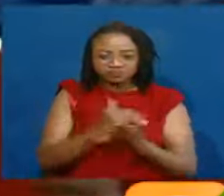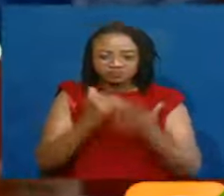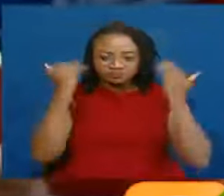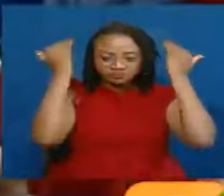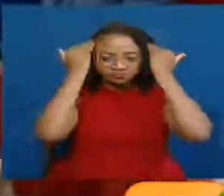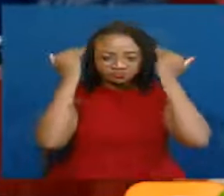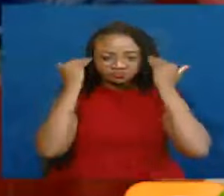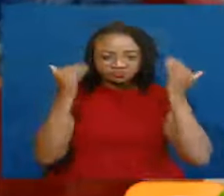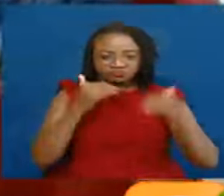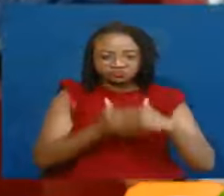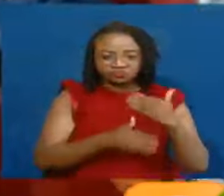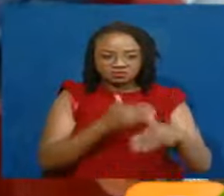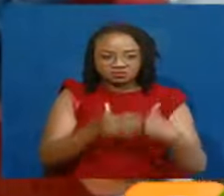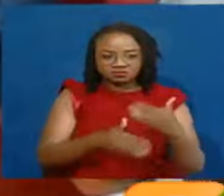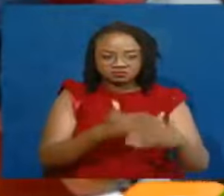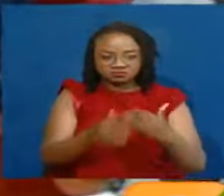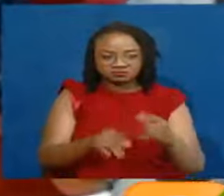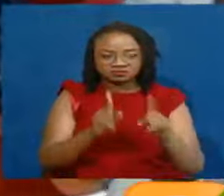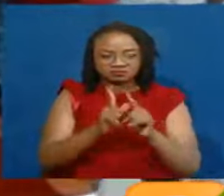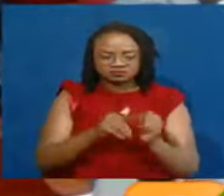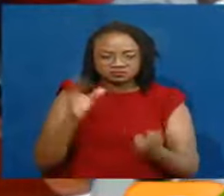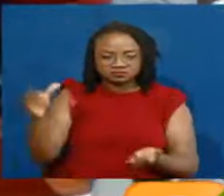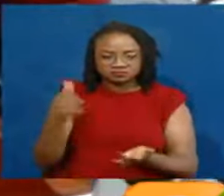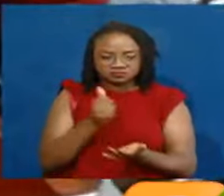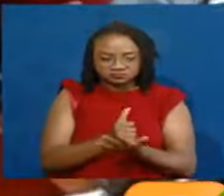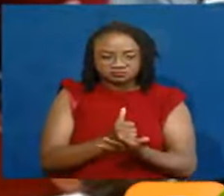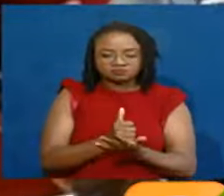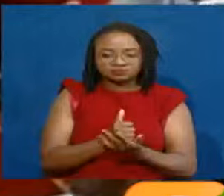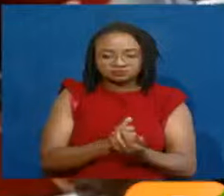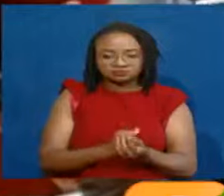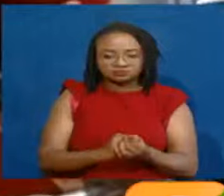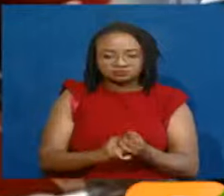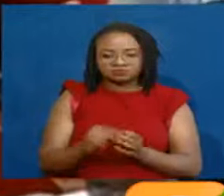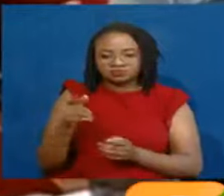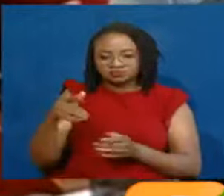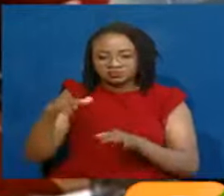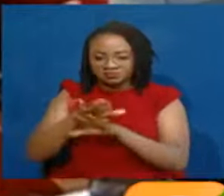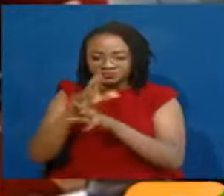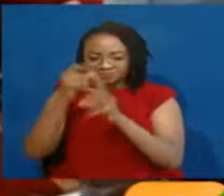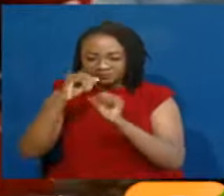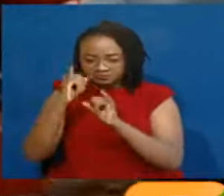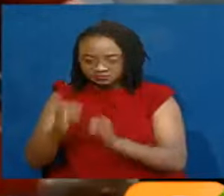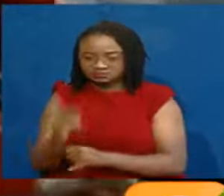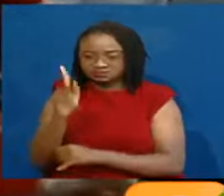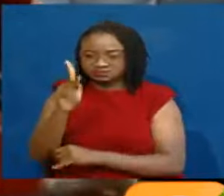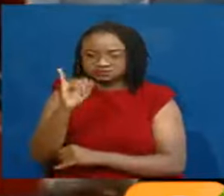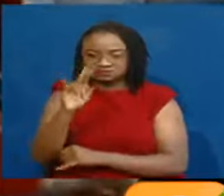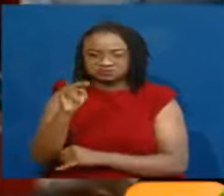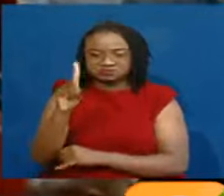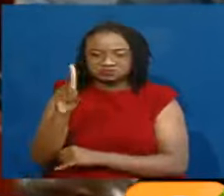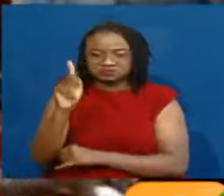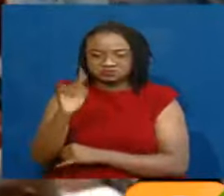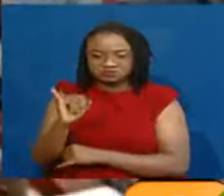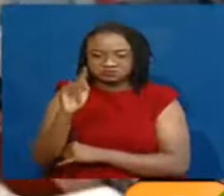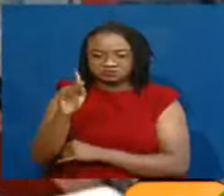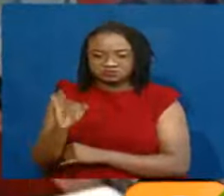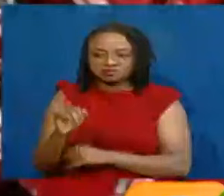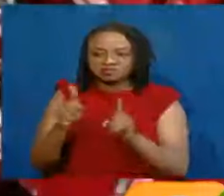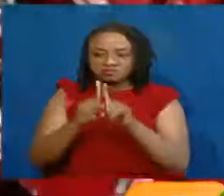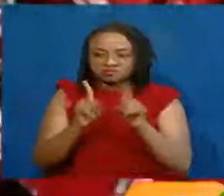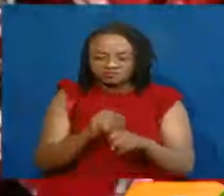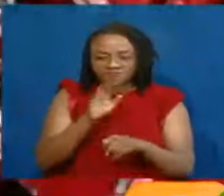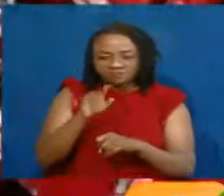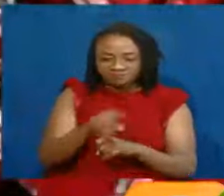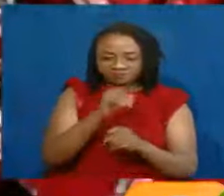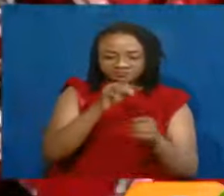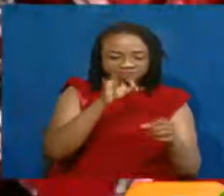Rigathi Gachagua and that of appointing Professor Kindiki Kithure as his successor. Rigathi was impeached by Senate on 5 out of 11